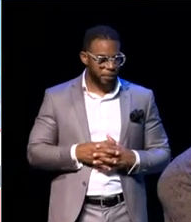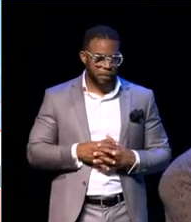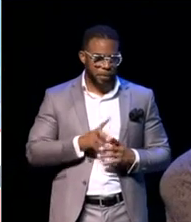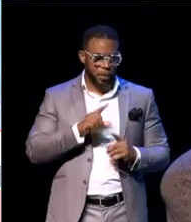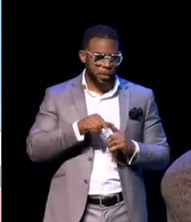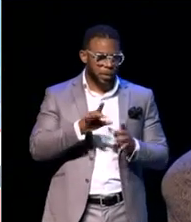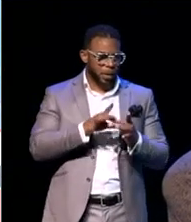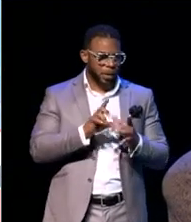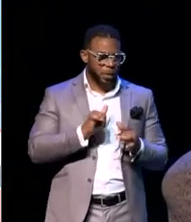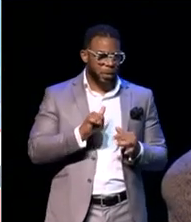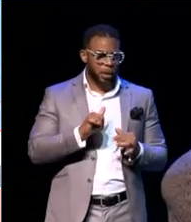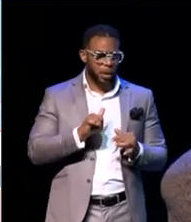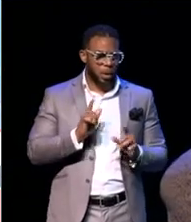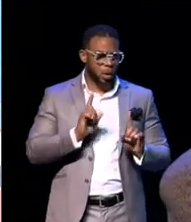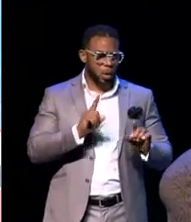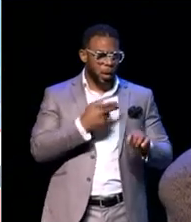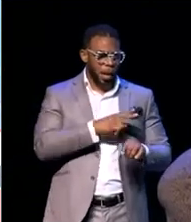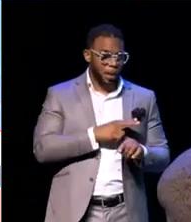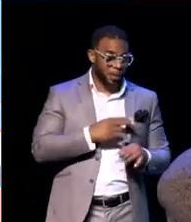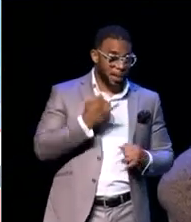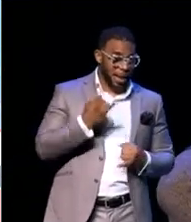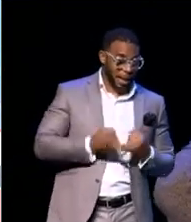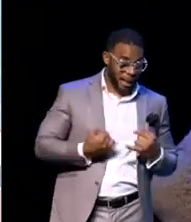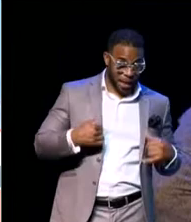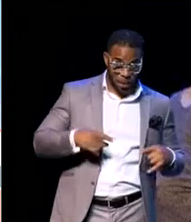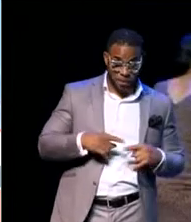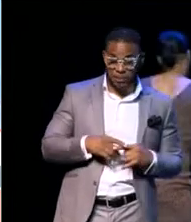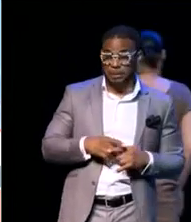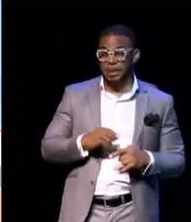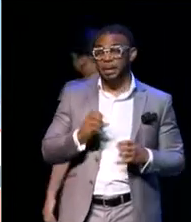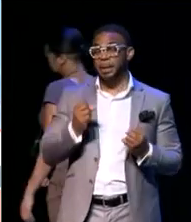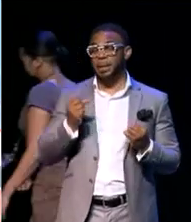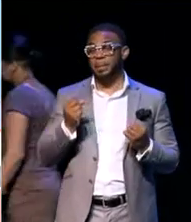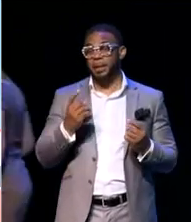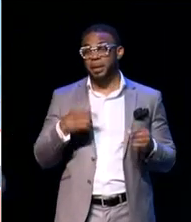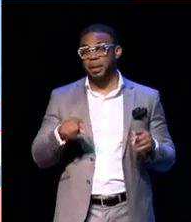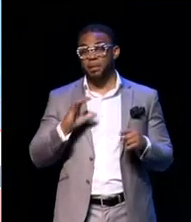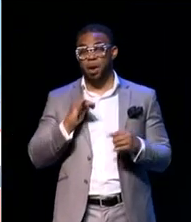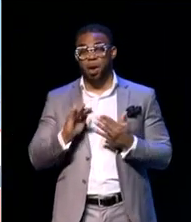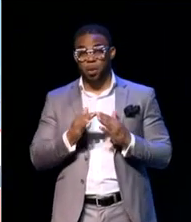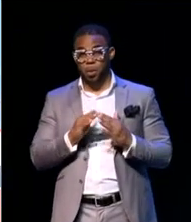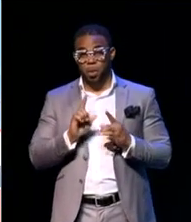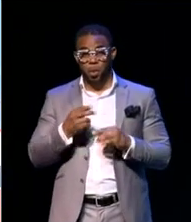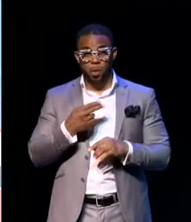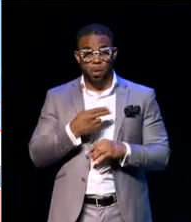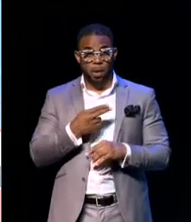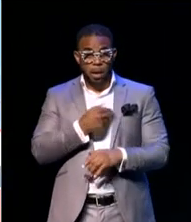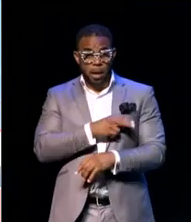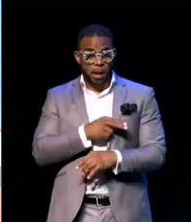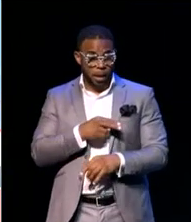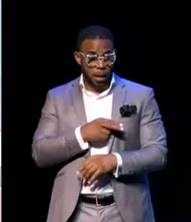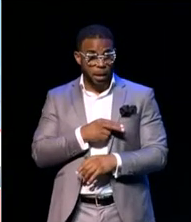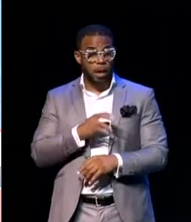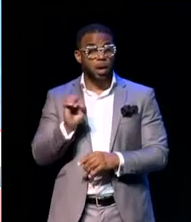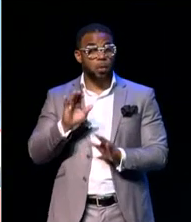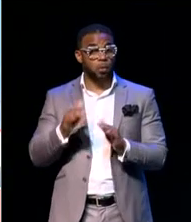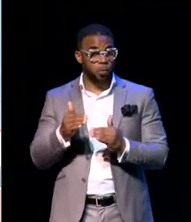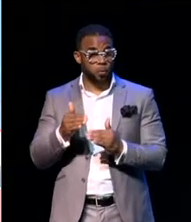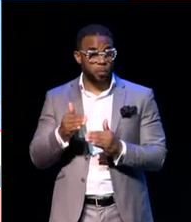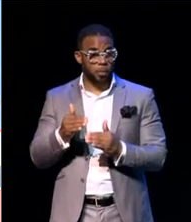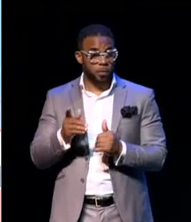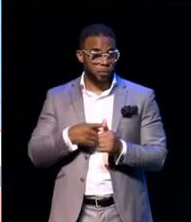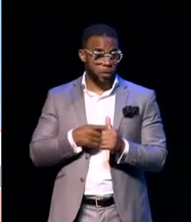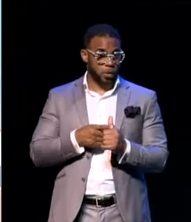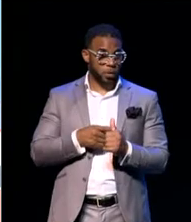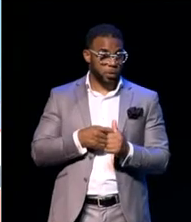is when you said we go to hospitals last. And many in our community go to the emergency